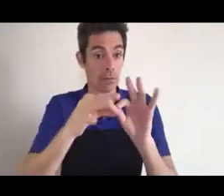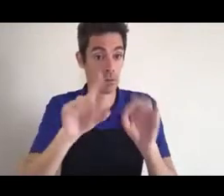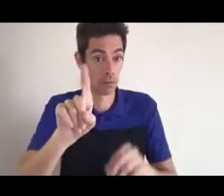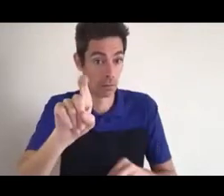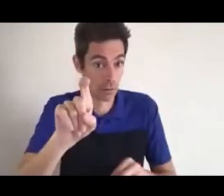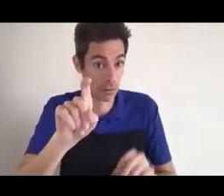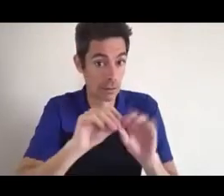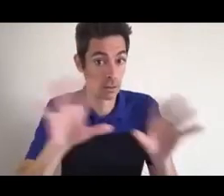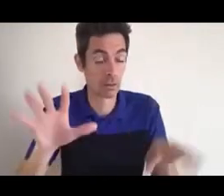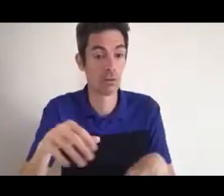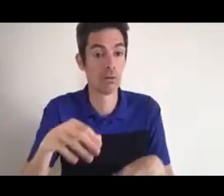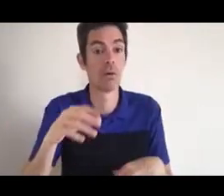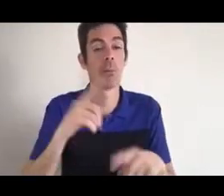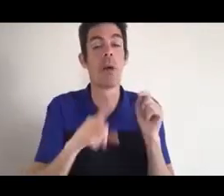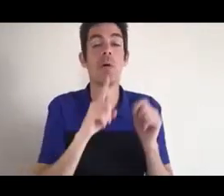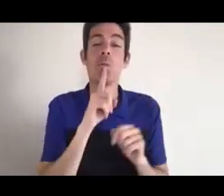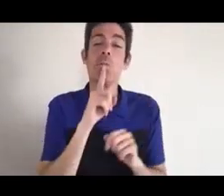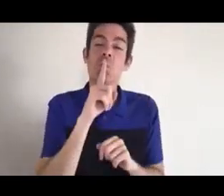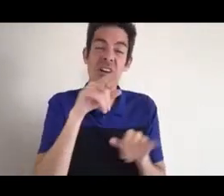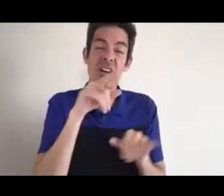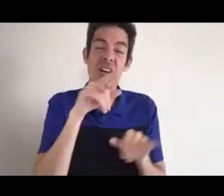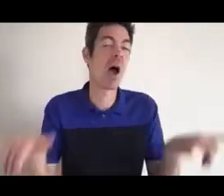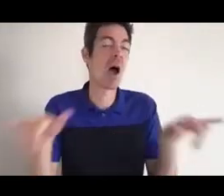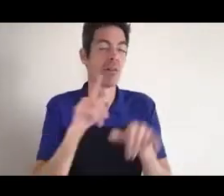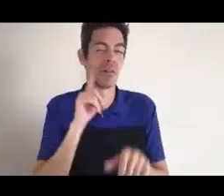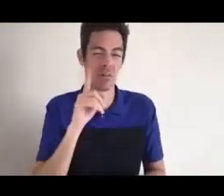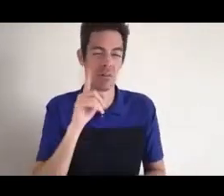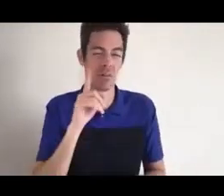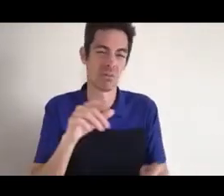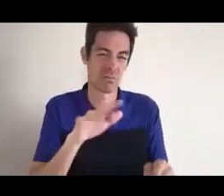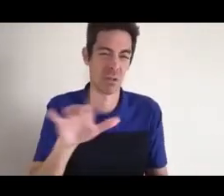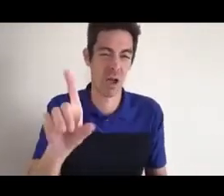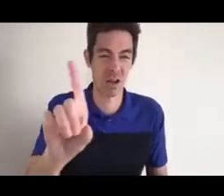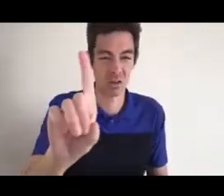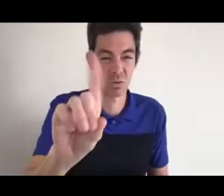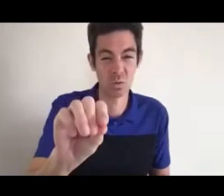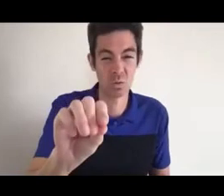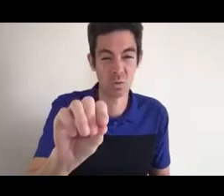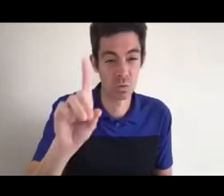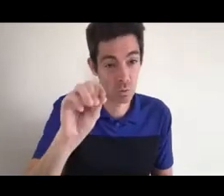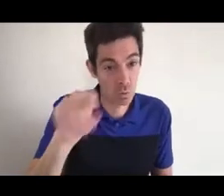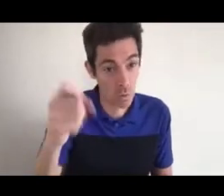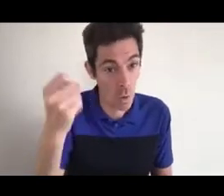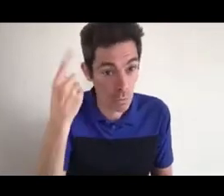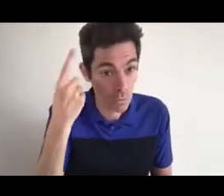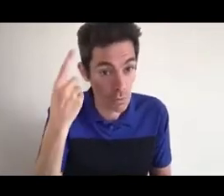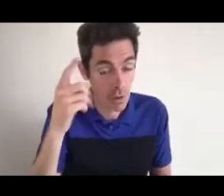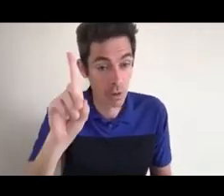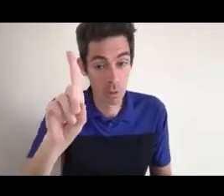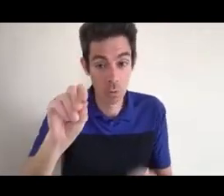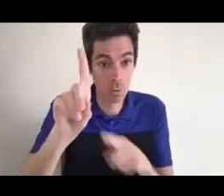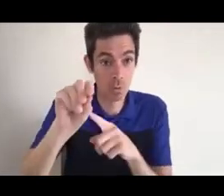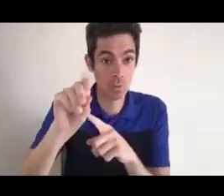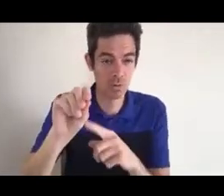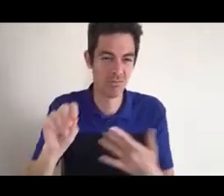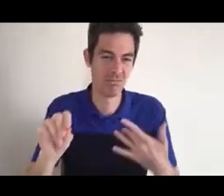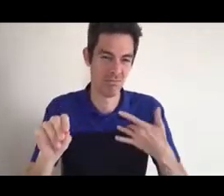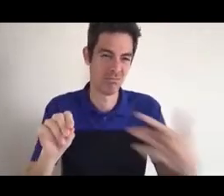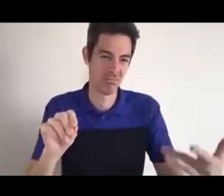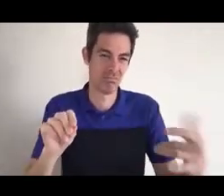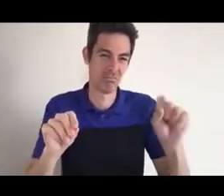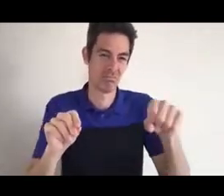we're adding the question mark at the end or the beginning of a sentence. It's common that we spell